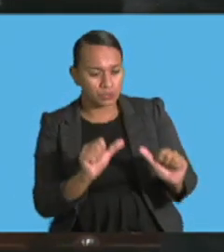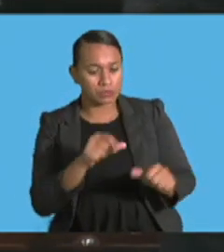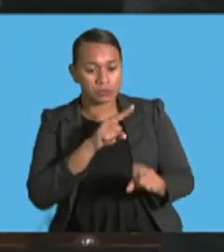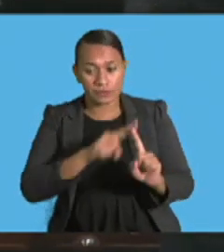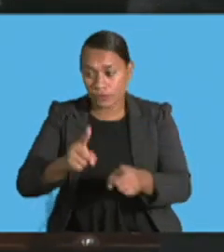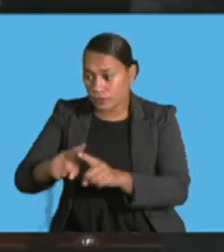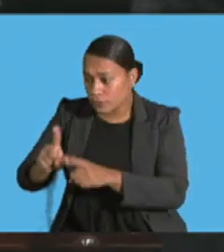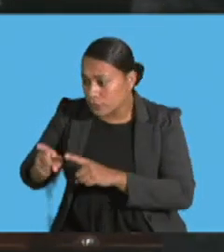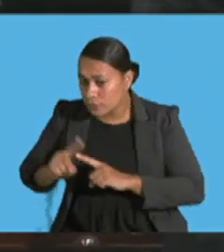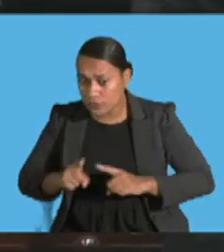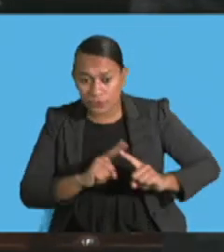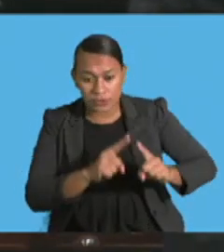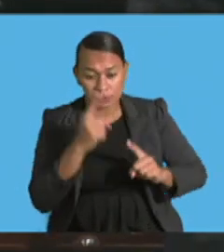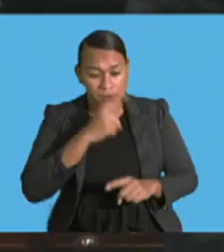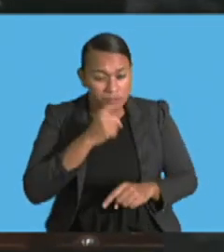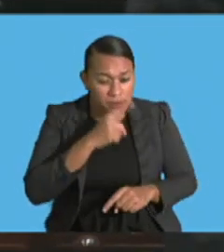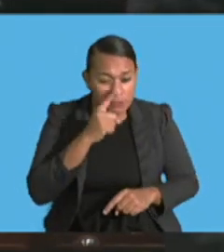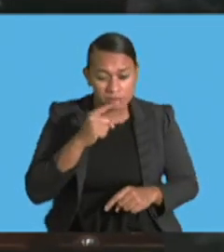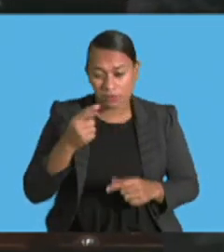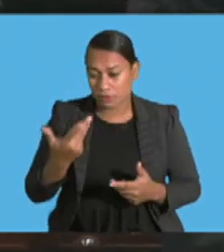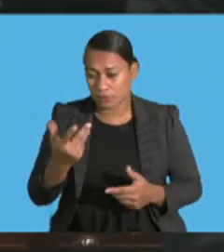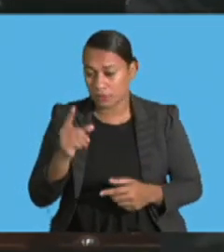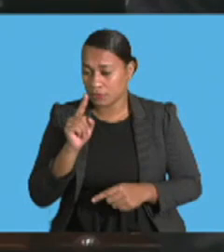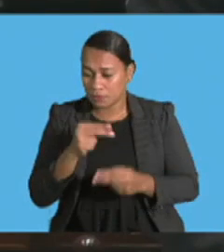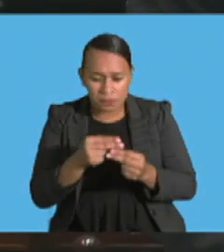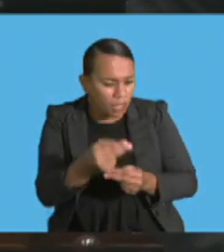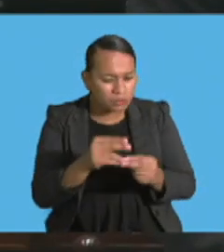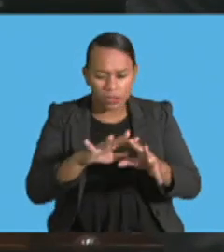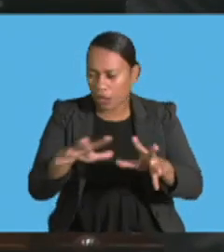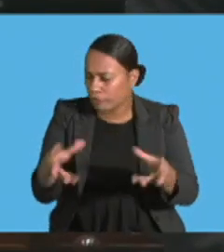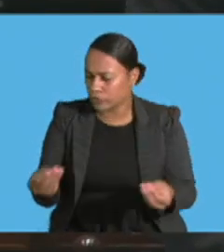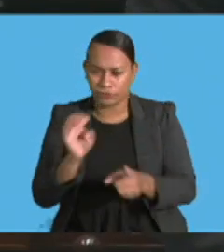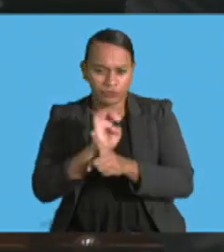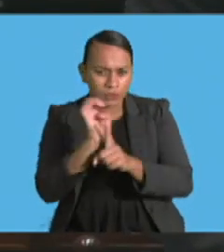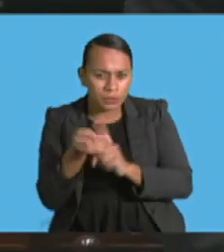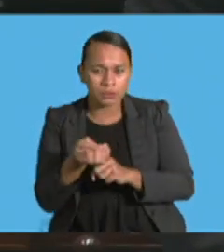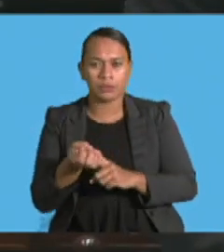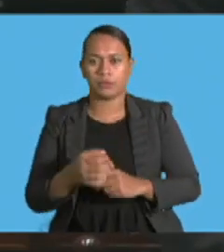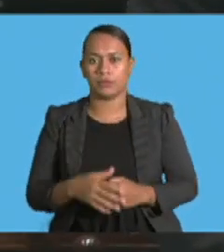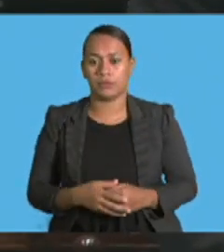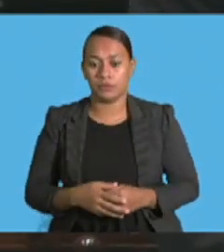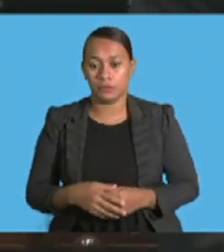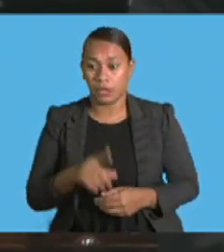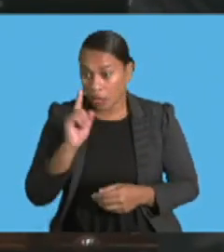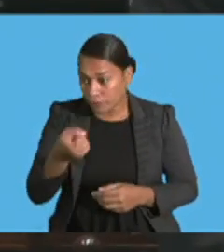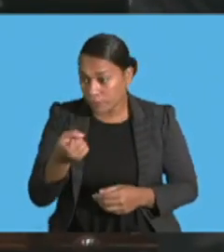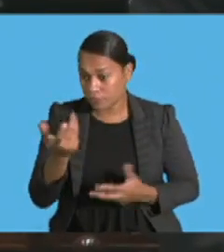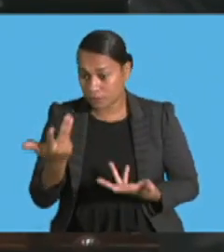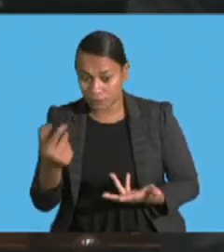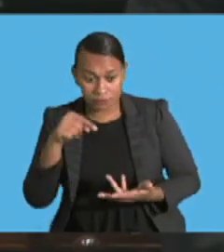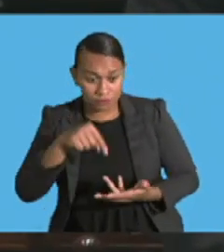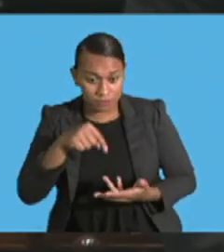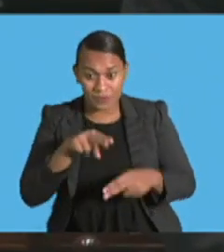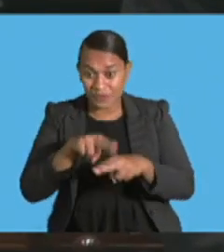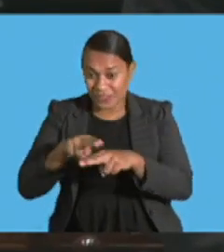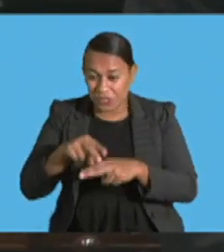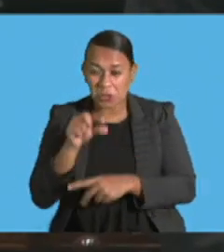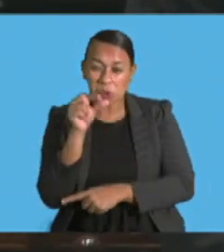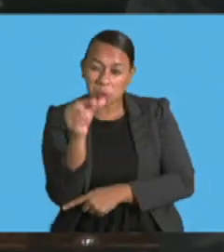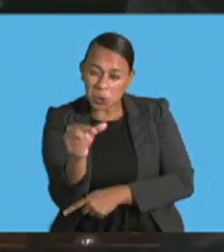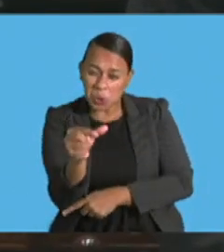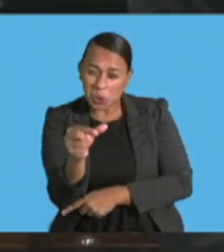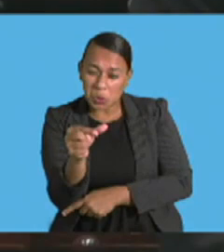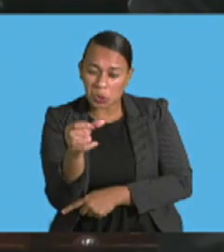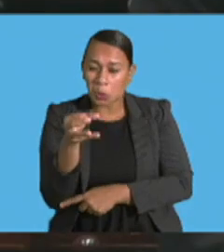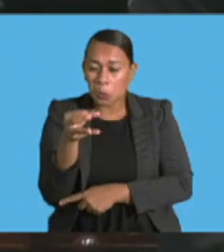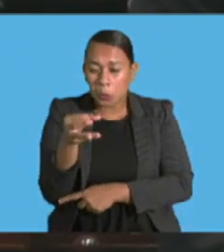Fiji's unique biodiversity underpins economic and social prosperity of a small island nation, our ministry aims to